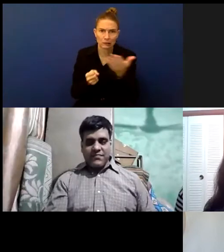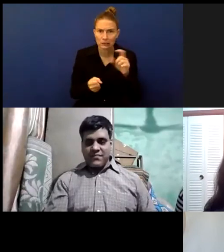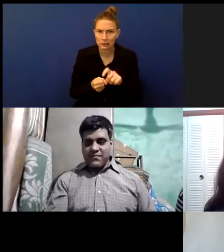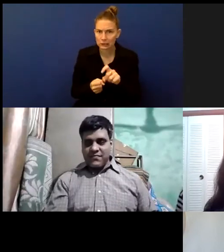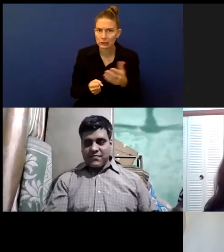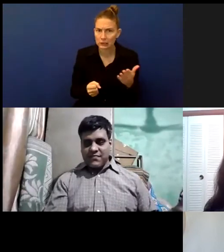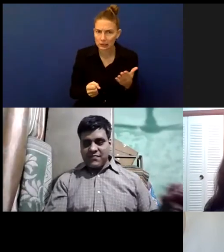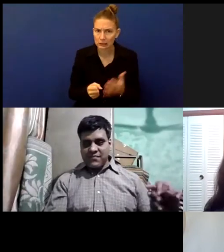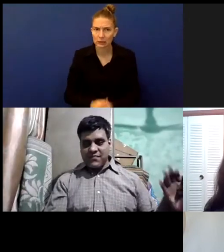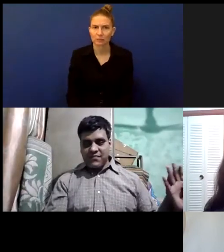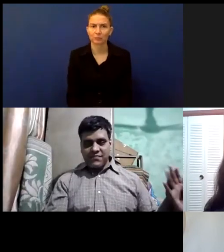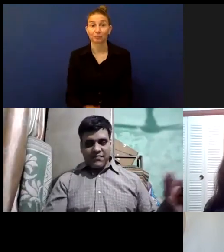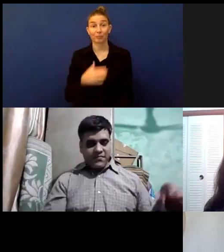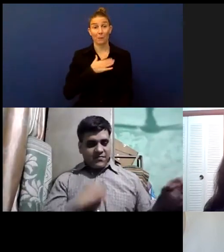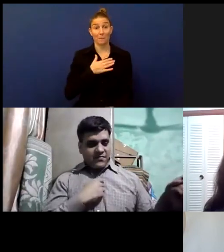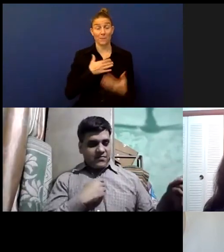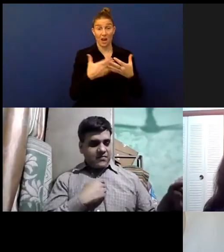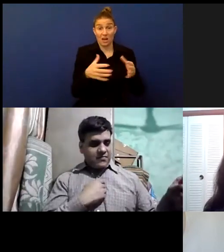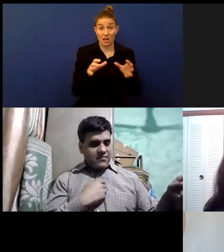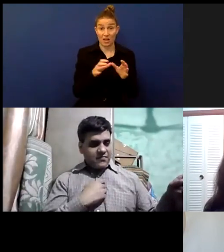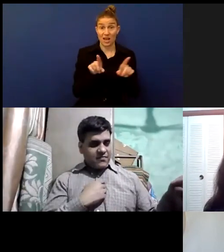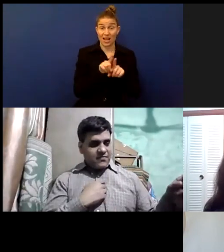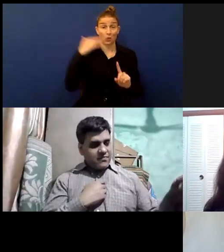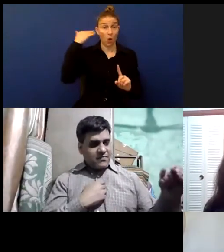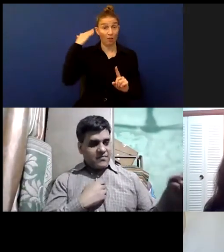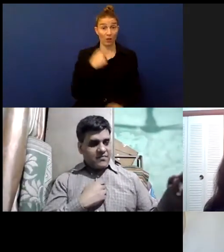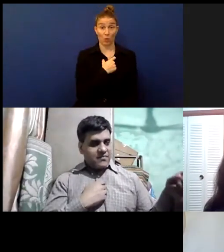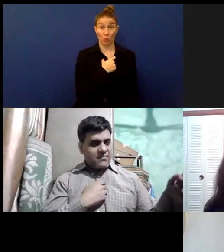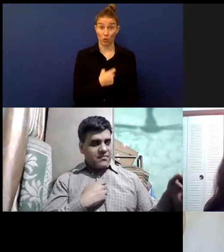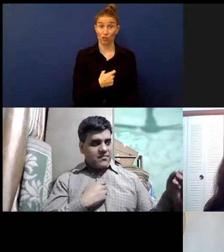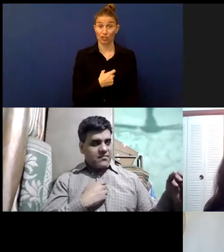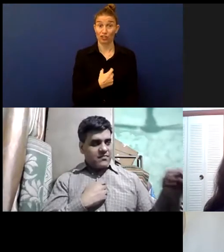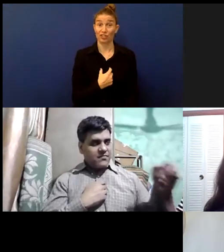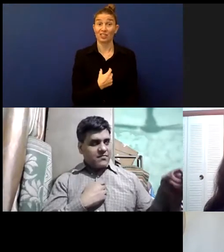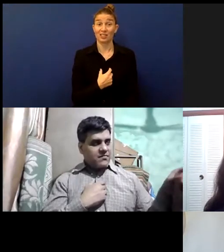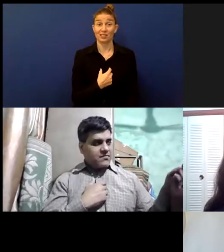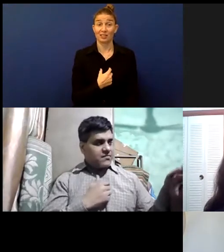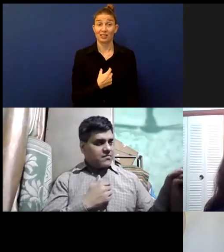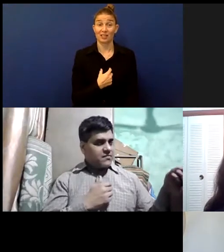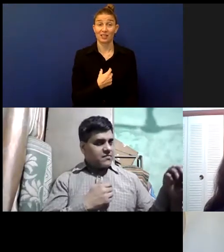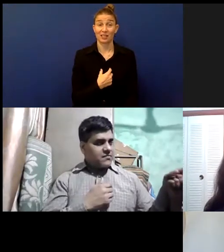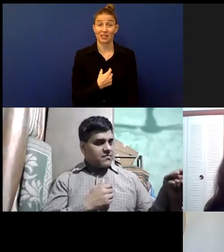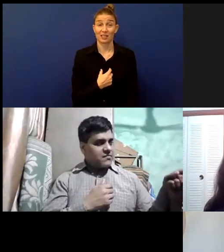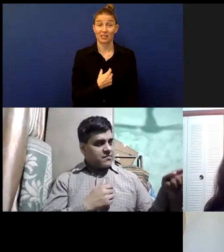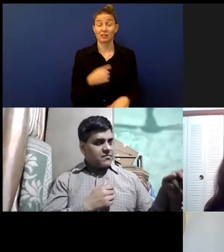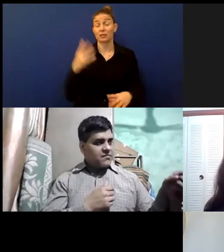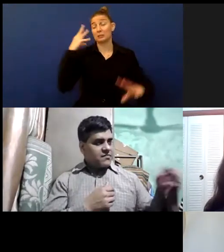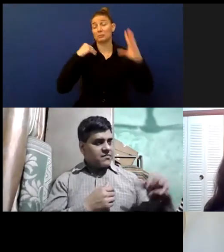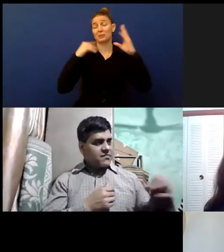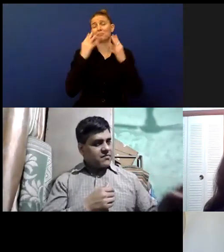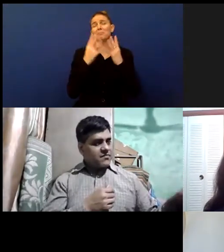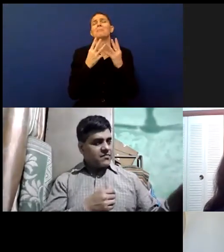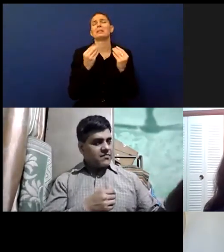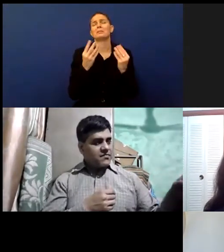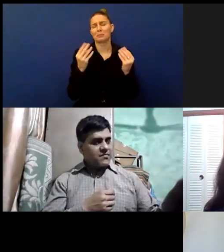Representing my constituency as a hard of hearing person, we experienced many challenges. First,